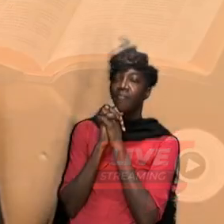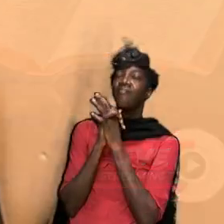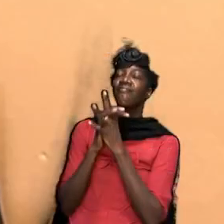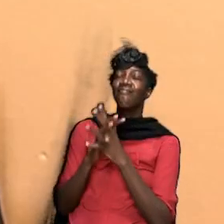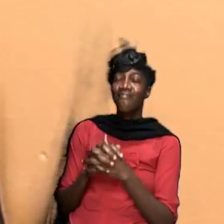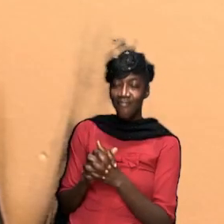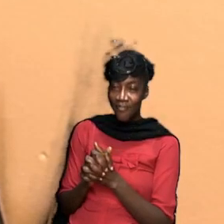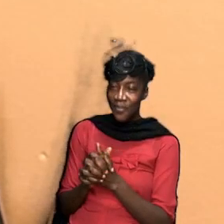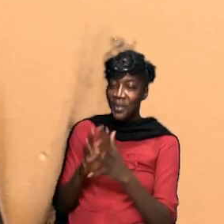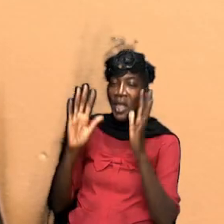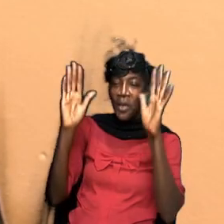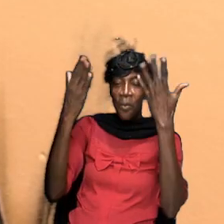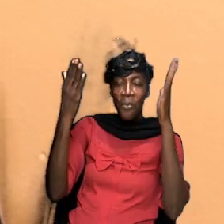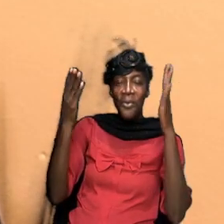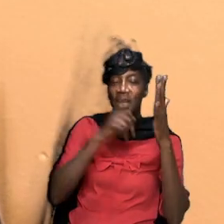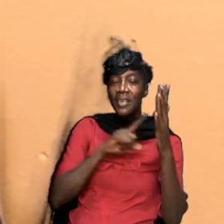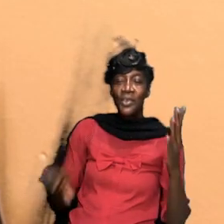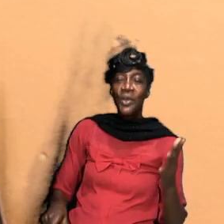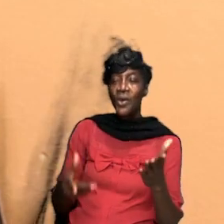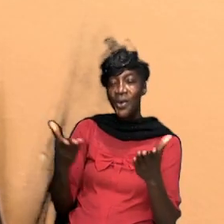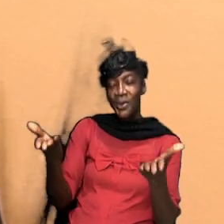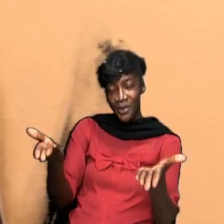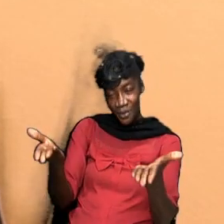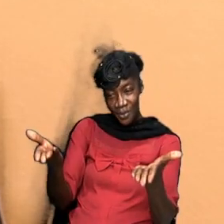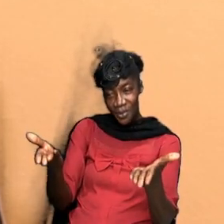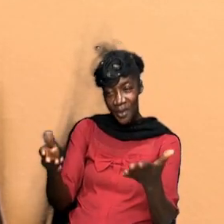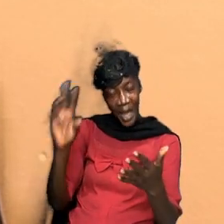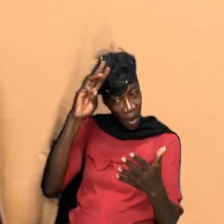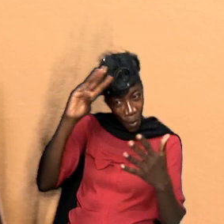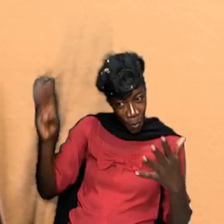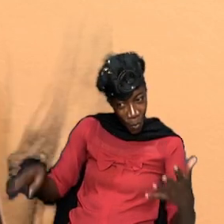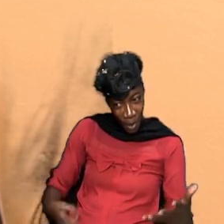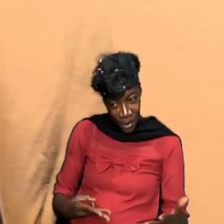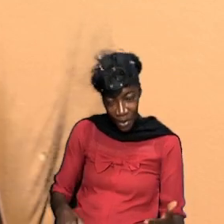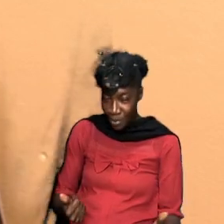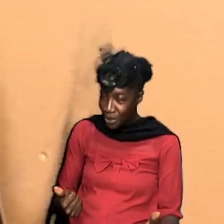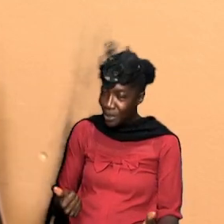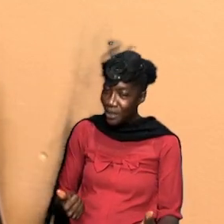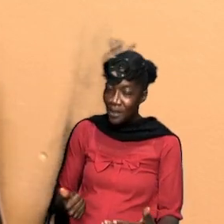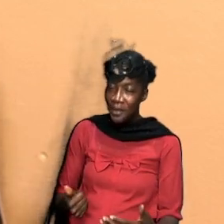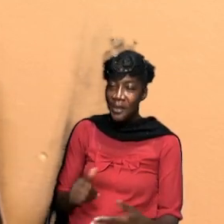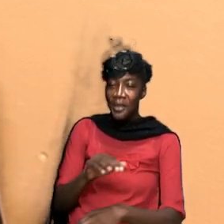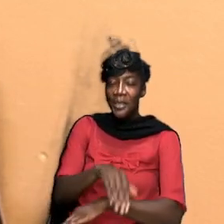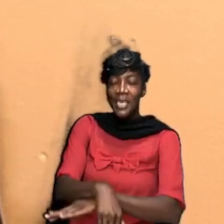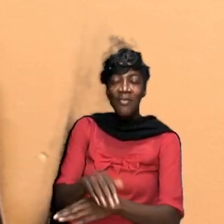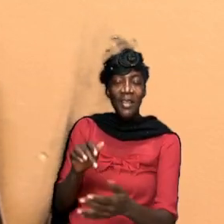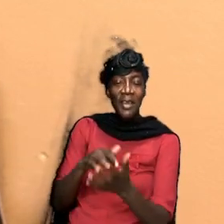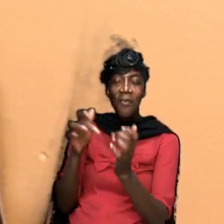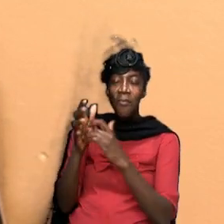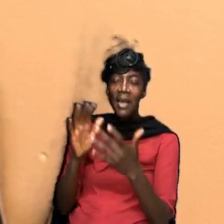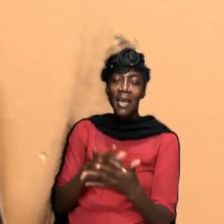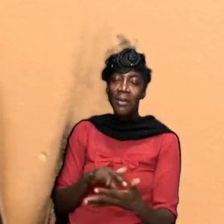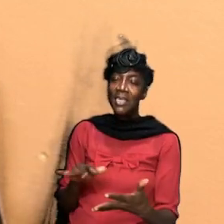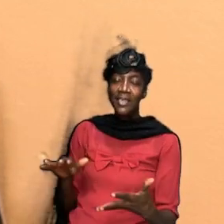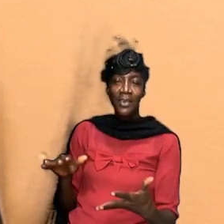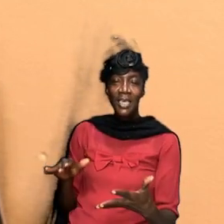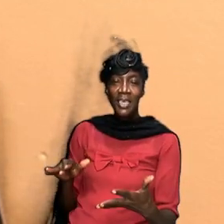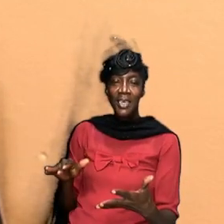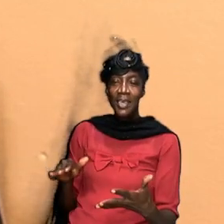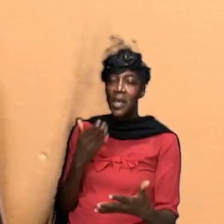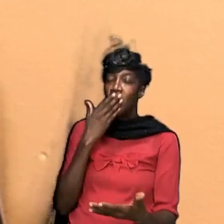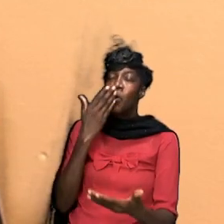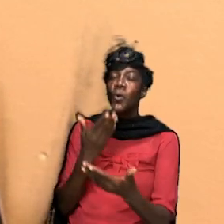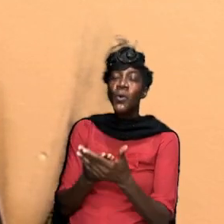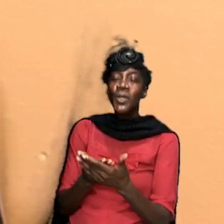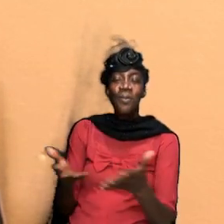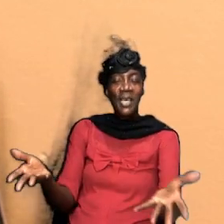Amen, amen. Praise the Lord, everybody. Welcome to another evening of Bible study. You know, it's so good to